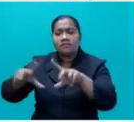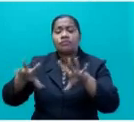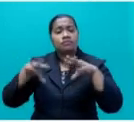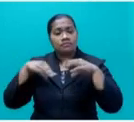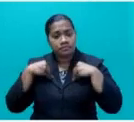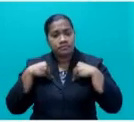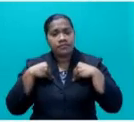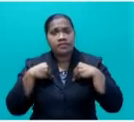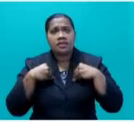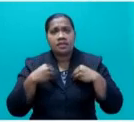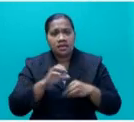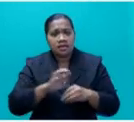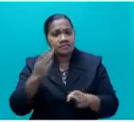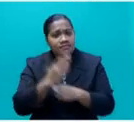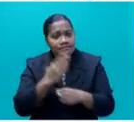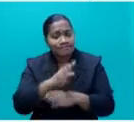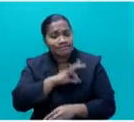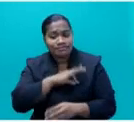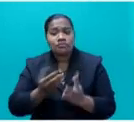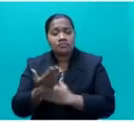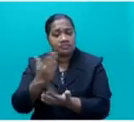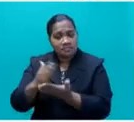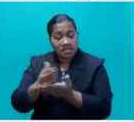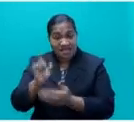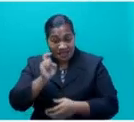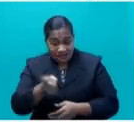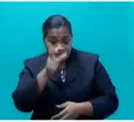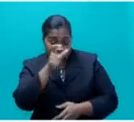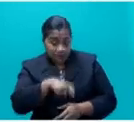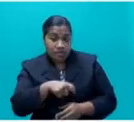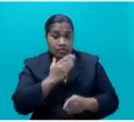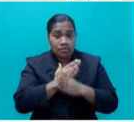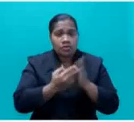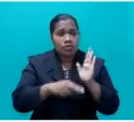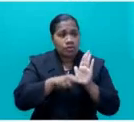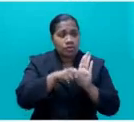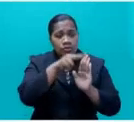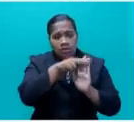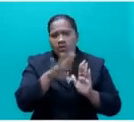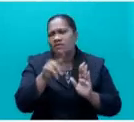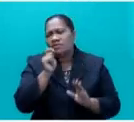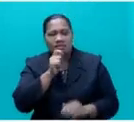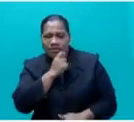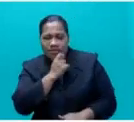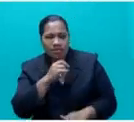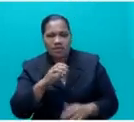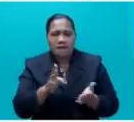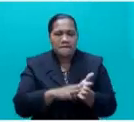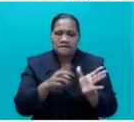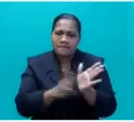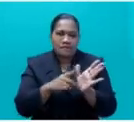through the FNPF scheme. So if a hotel worker, for example, who was on the 220 a fortnight from Taviuni or the Mamanudas